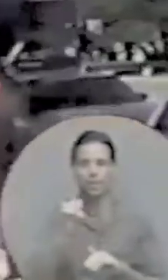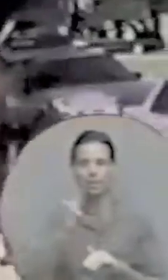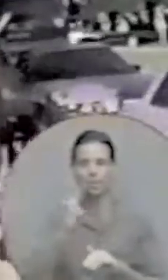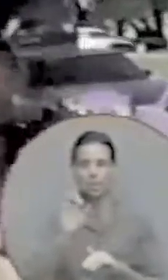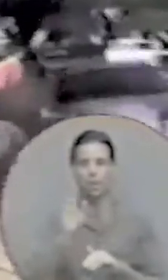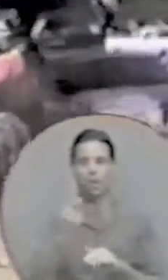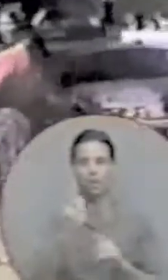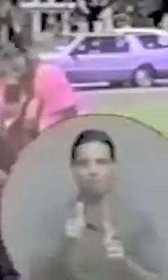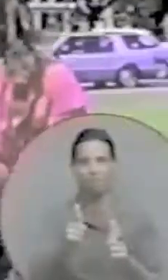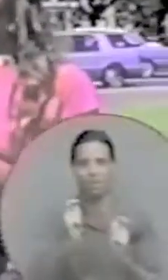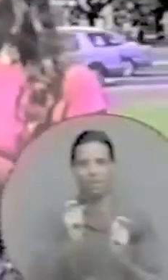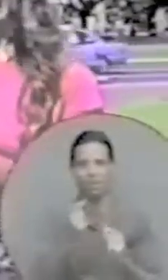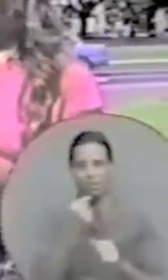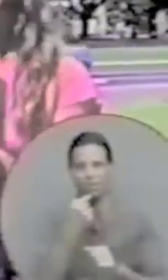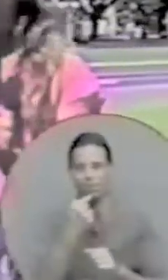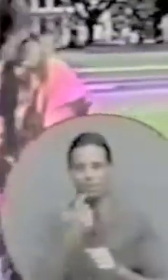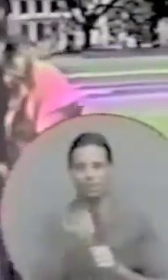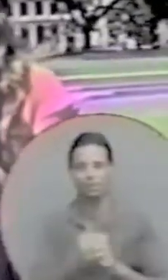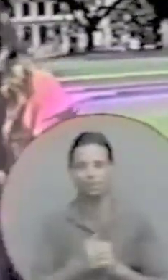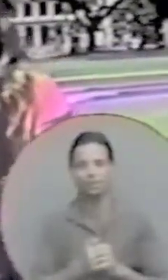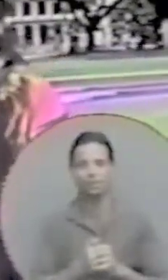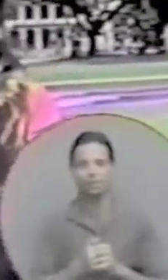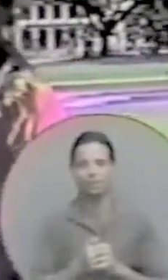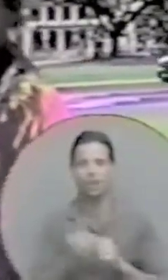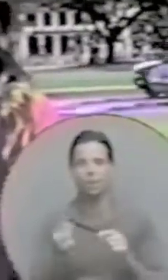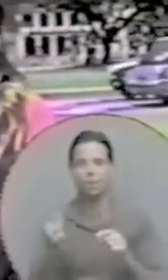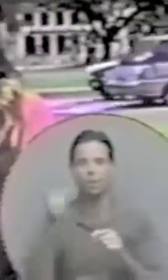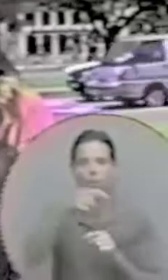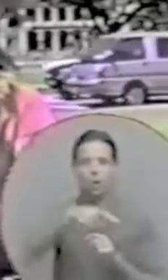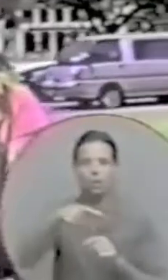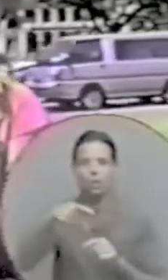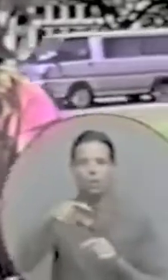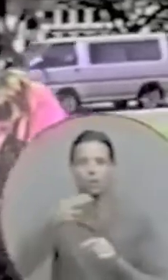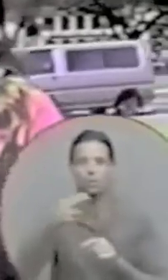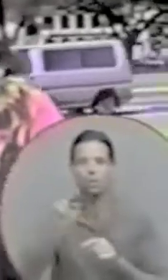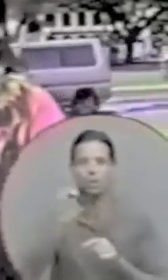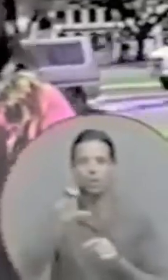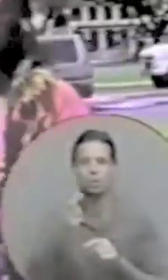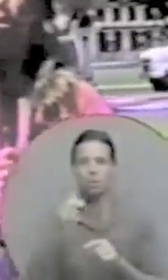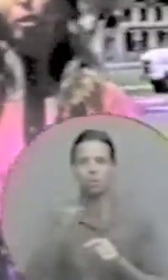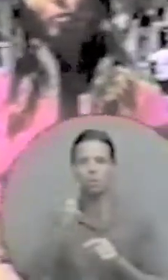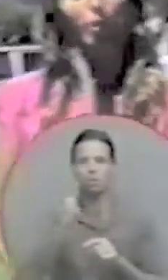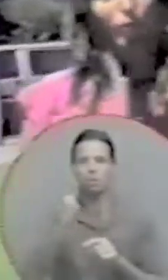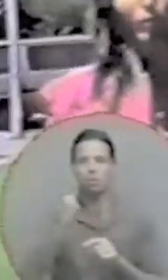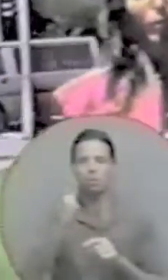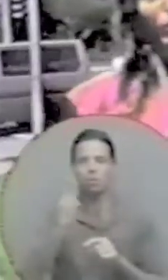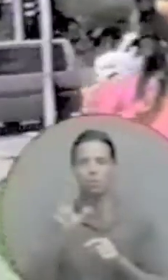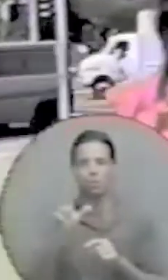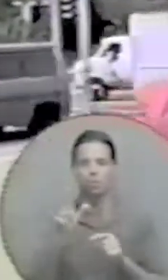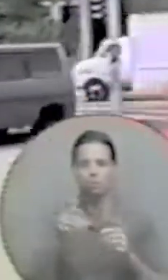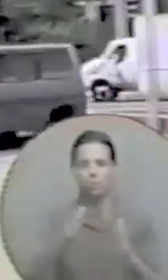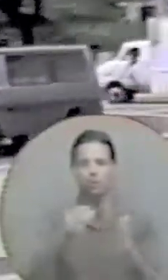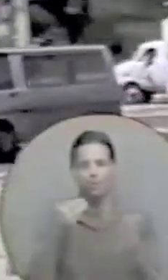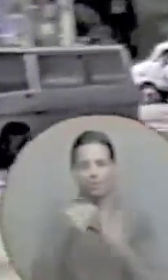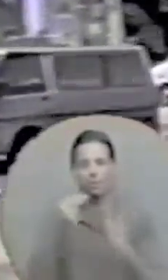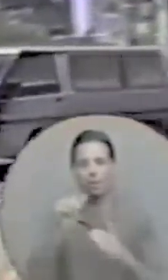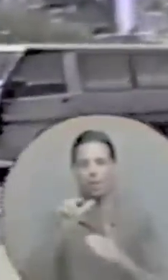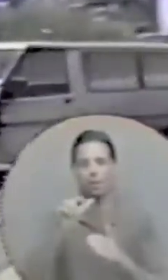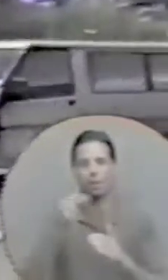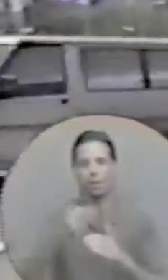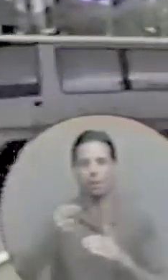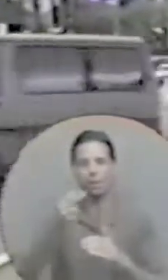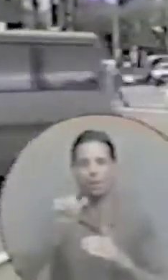Rather high speed, I would say. We're going to cross over Punchbowl Street alongside of King Street. We're right here by Honolulu Hale,